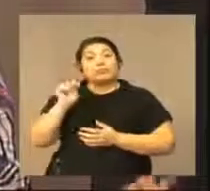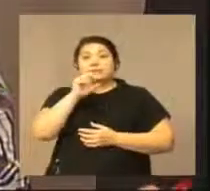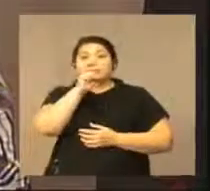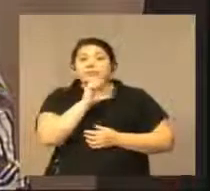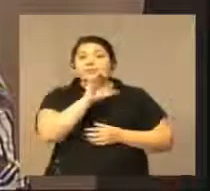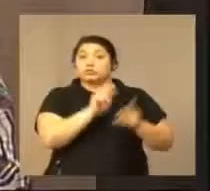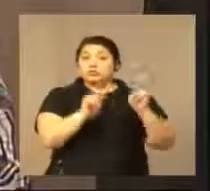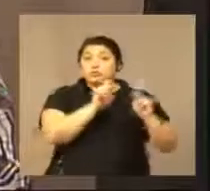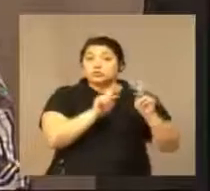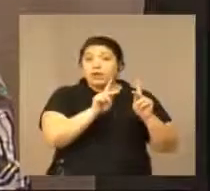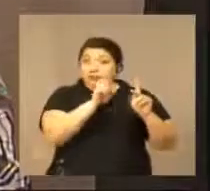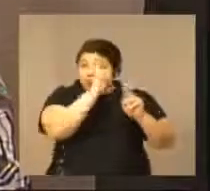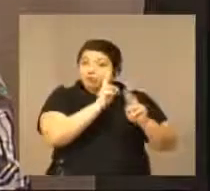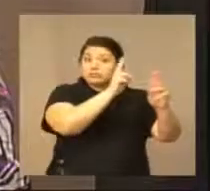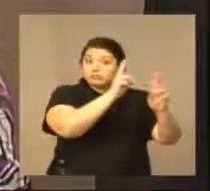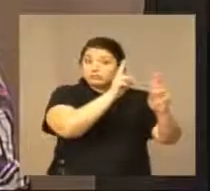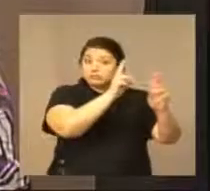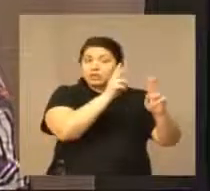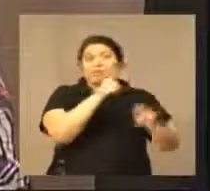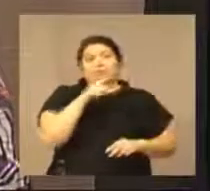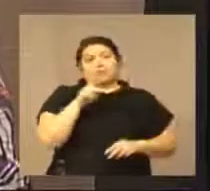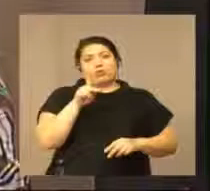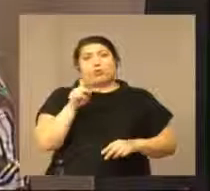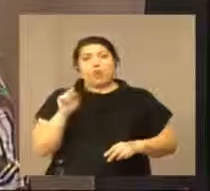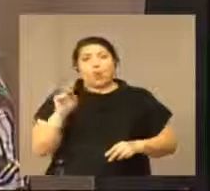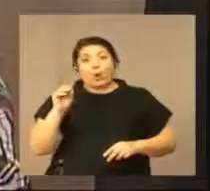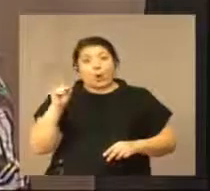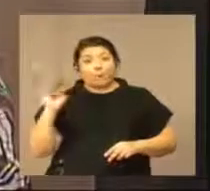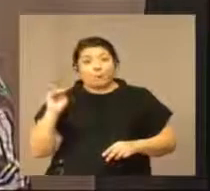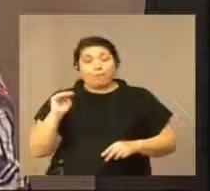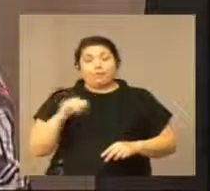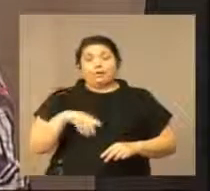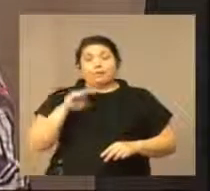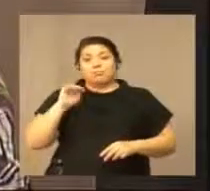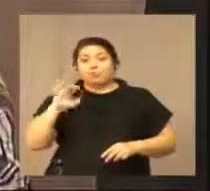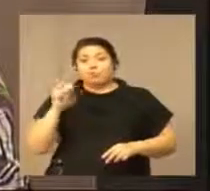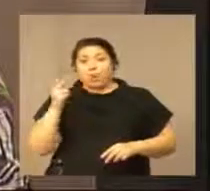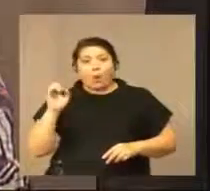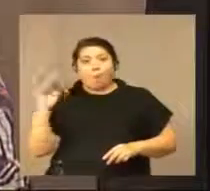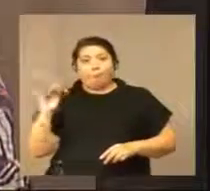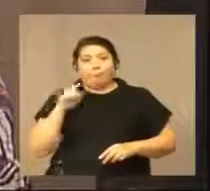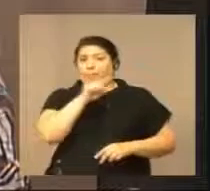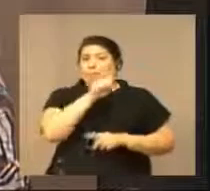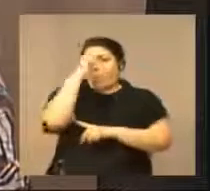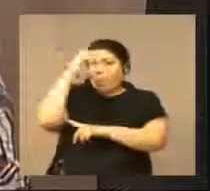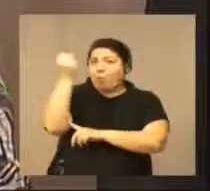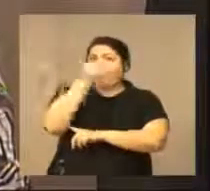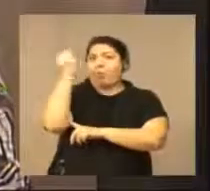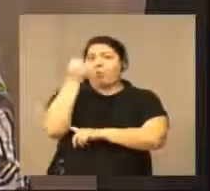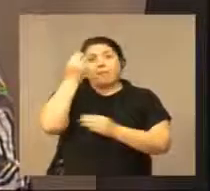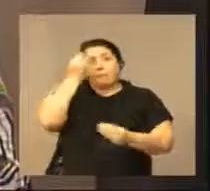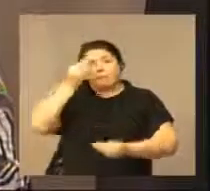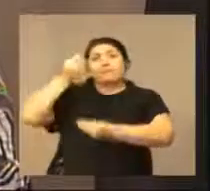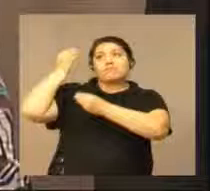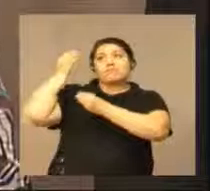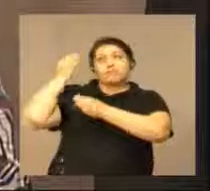seniors and elders are our Kokums and Mishomes are historians,